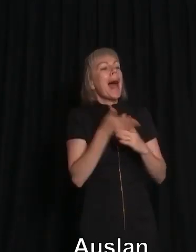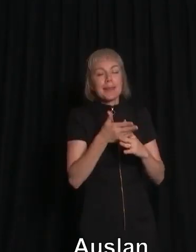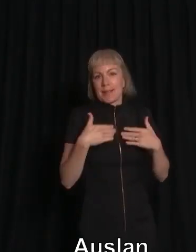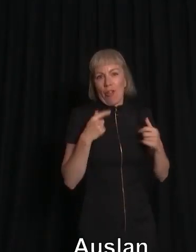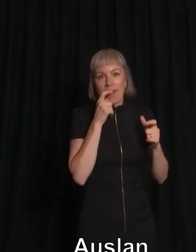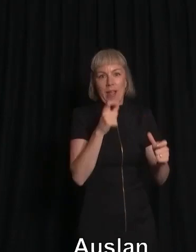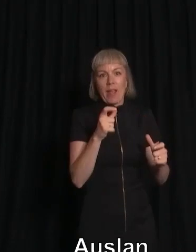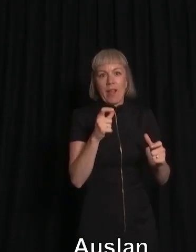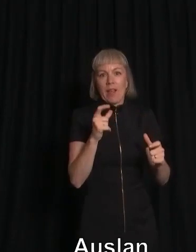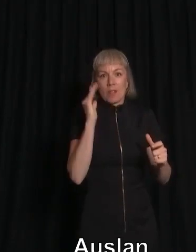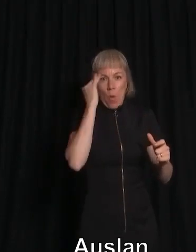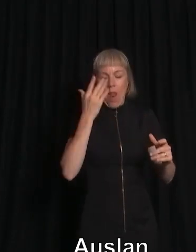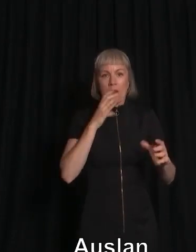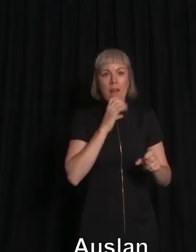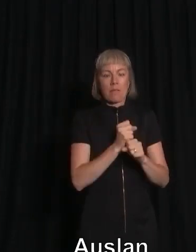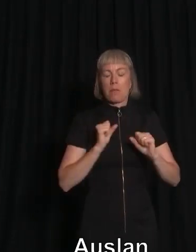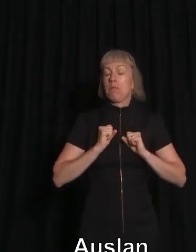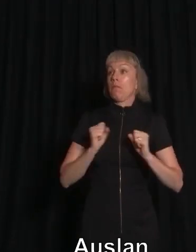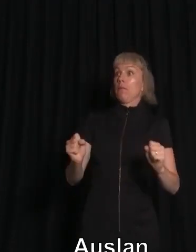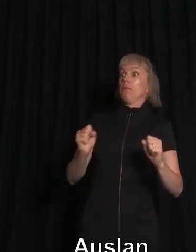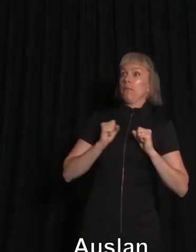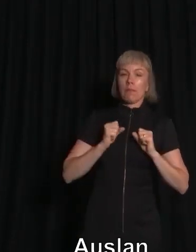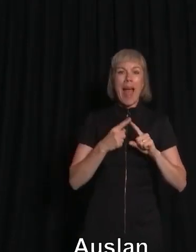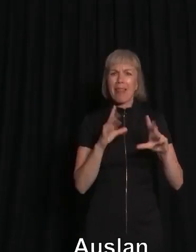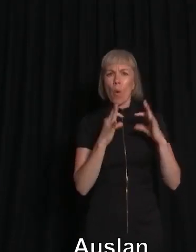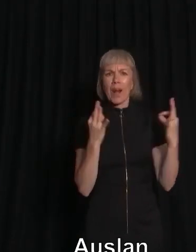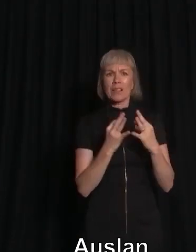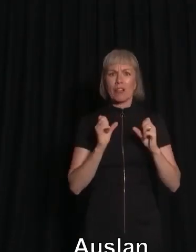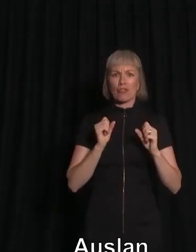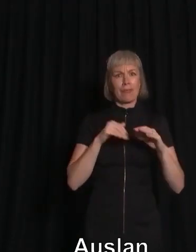So, this was kind of a bit of a shock to the groups in Ireland,